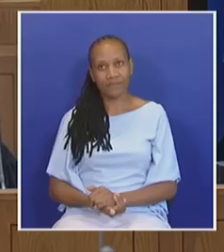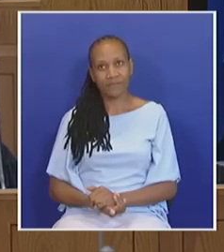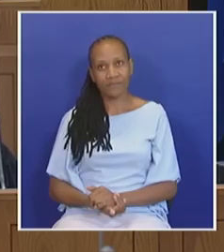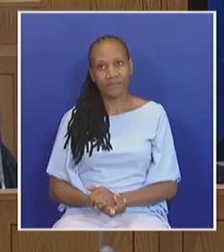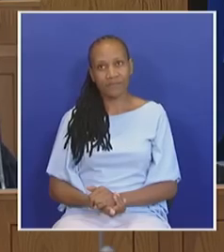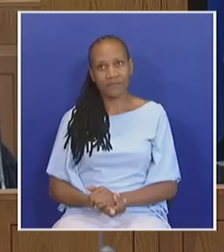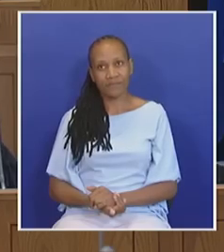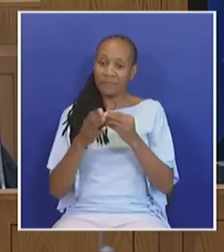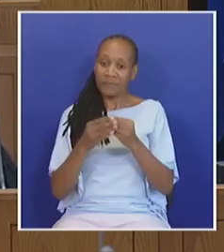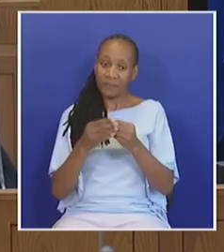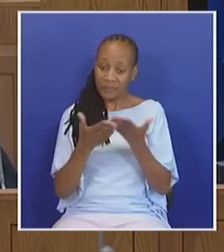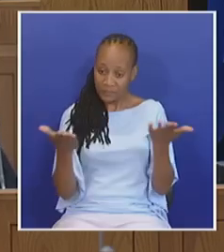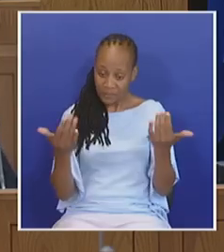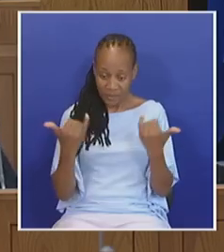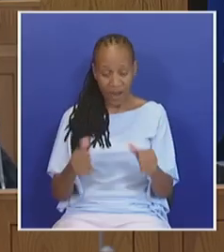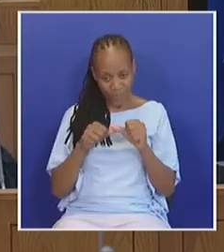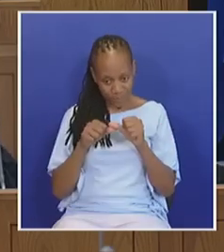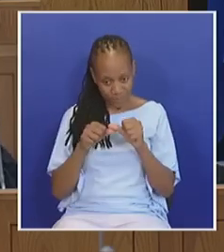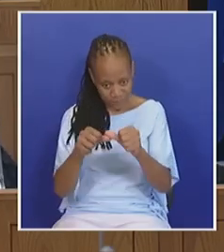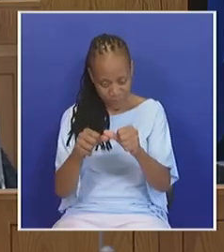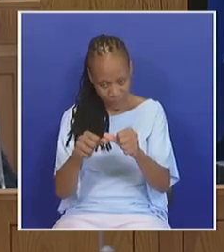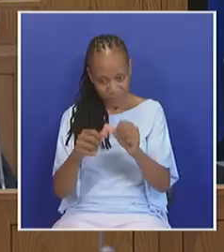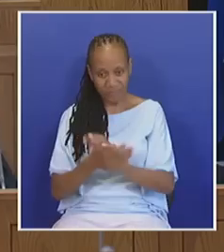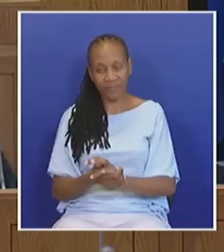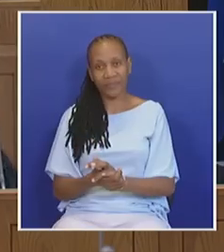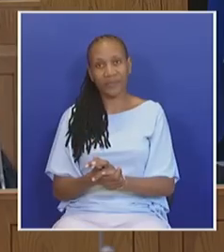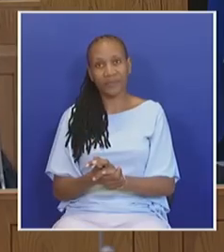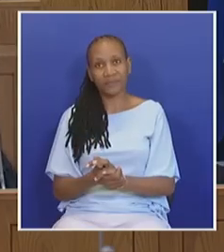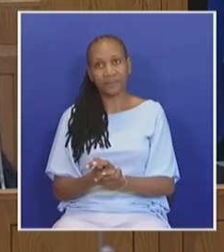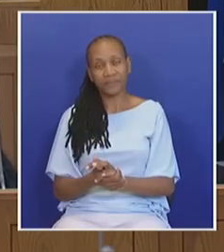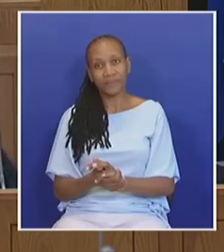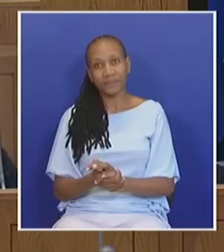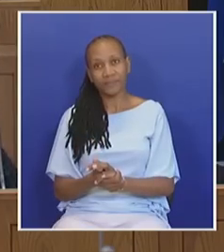Honorable members, we move on to the next item on the order paper,